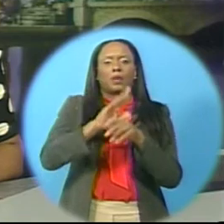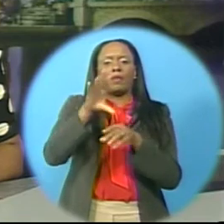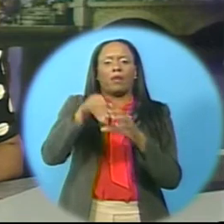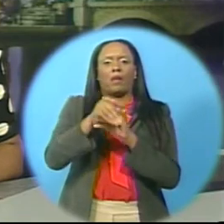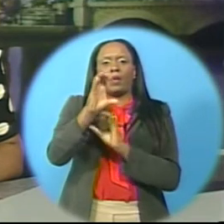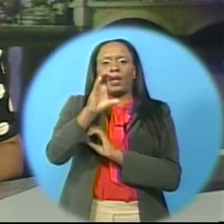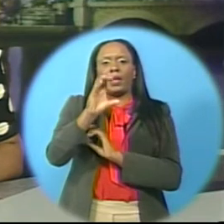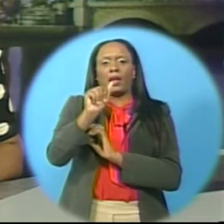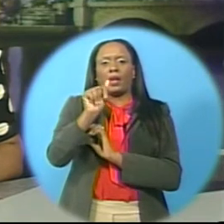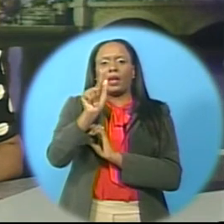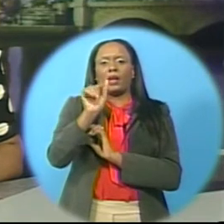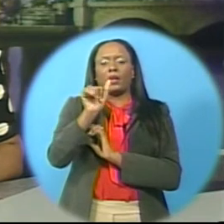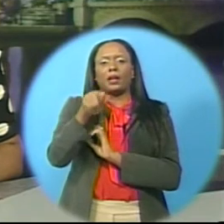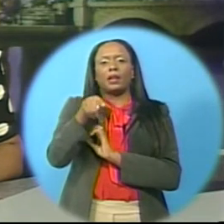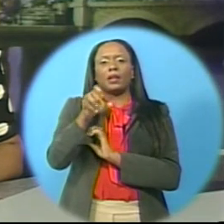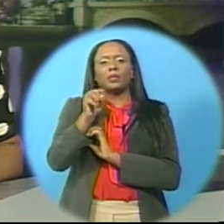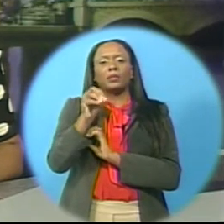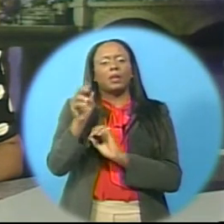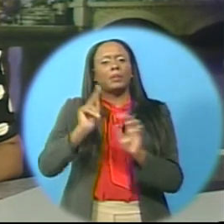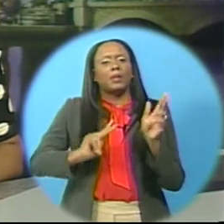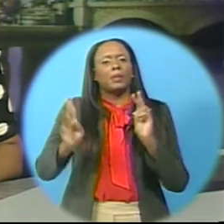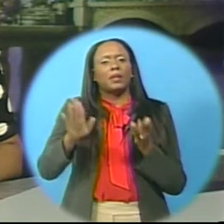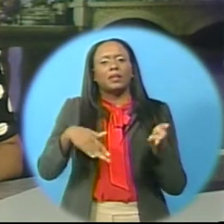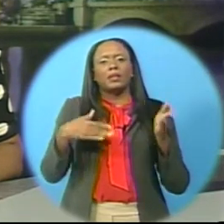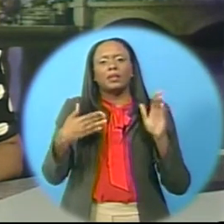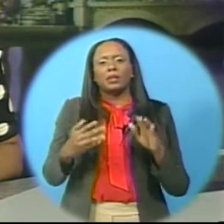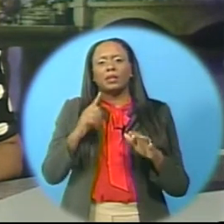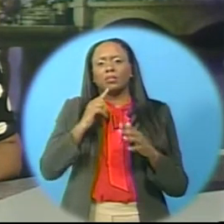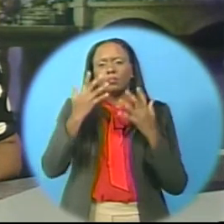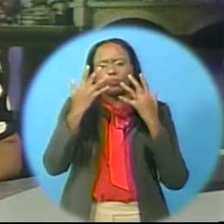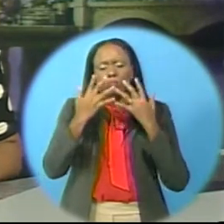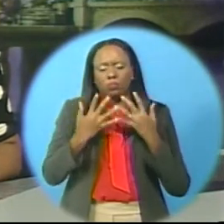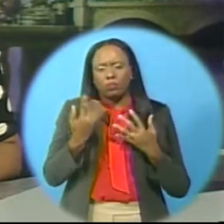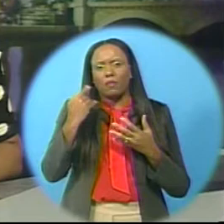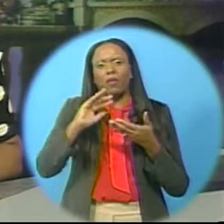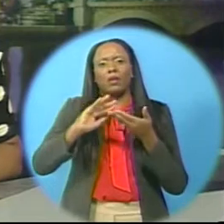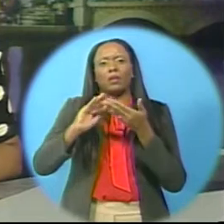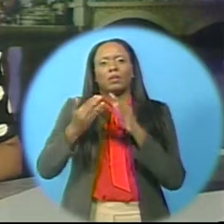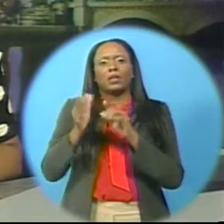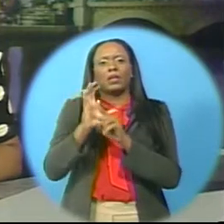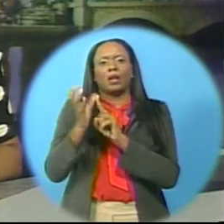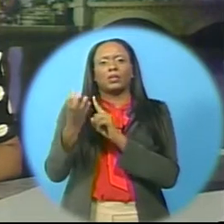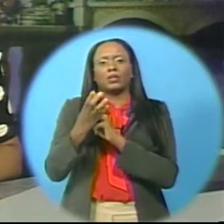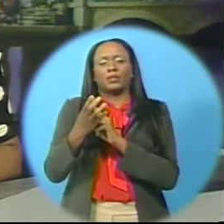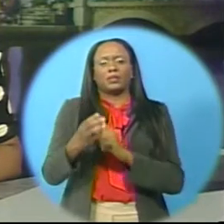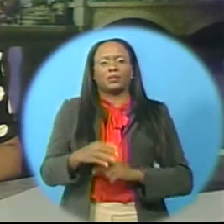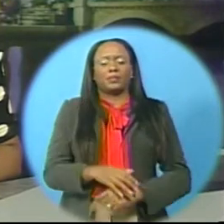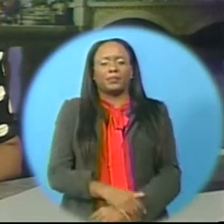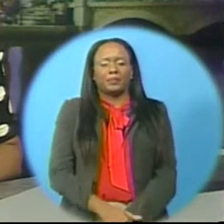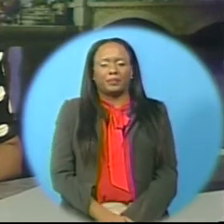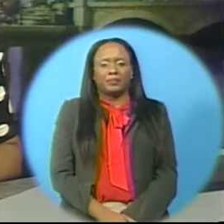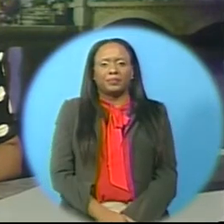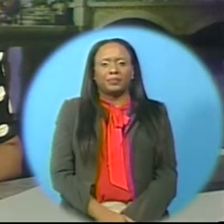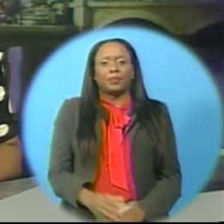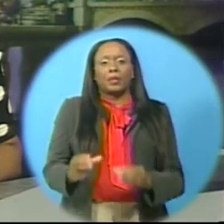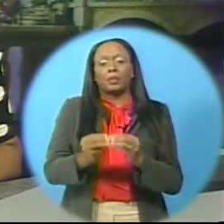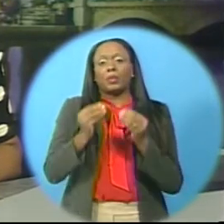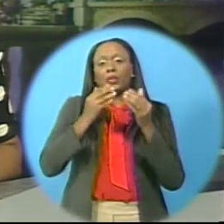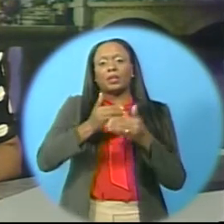Tent fraternity, and his passing will certainly leave a void in the cultural community. We'll have